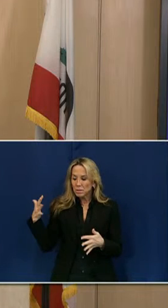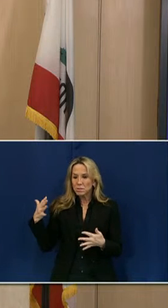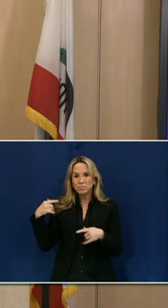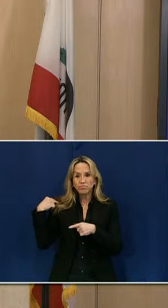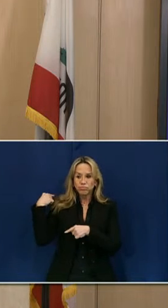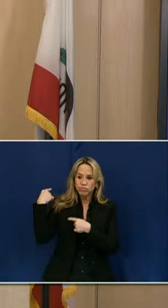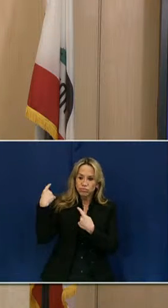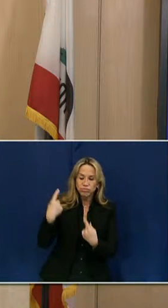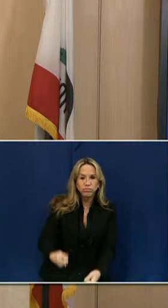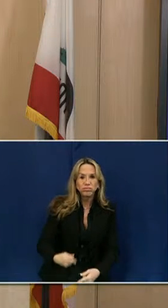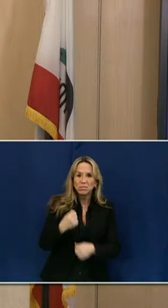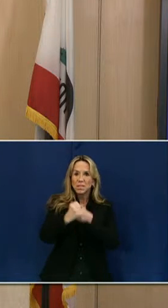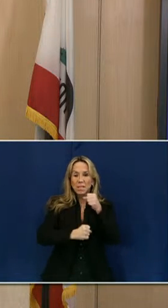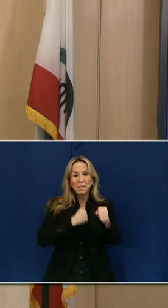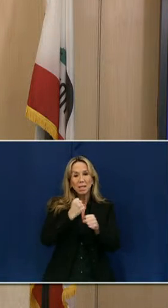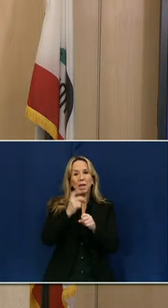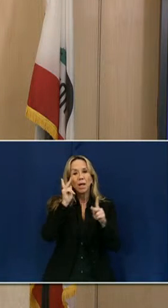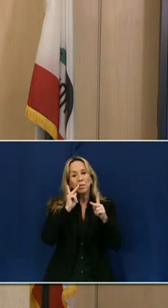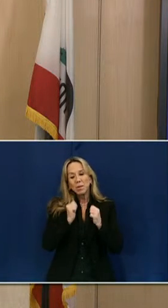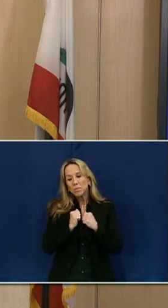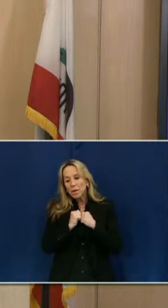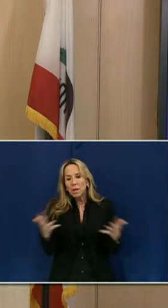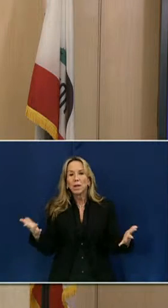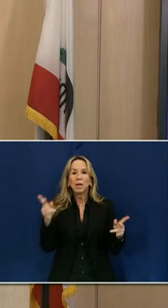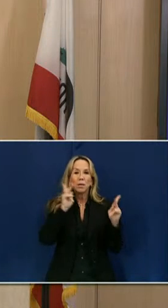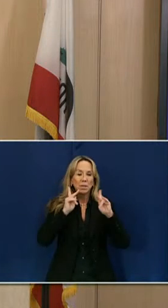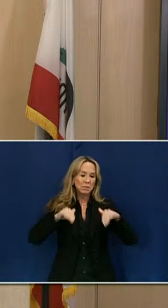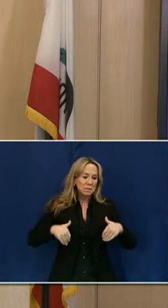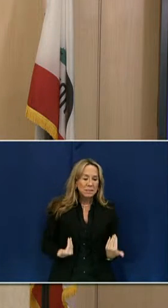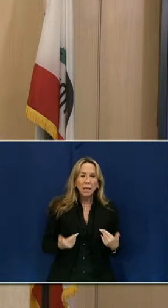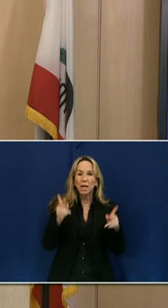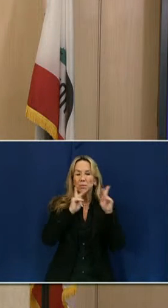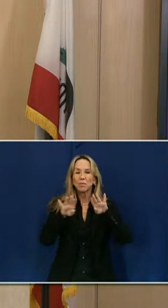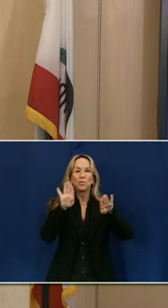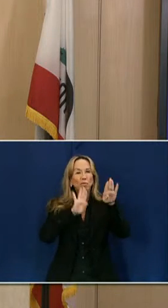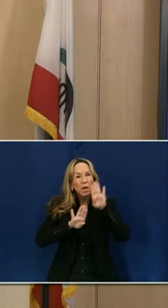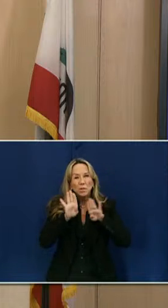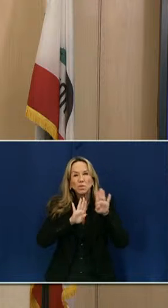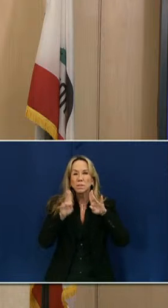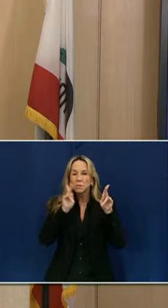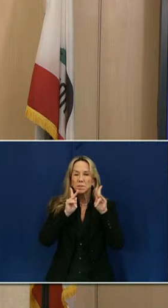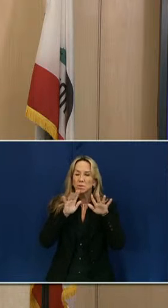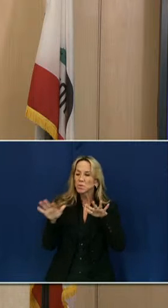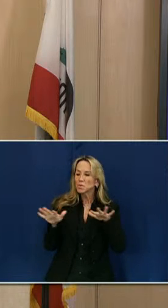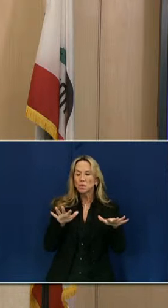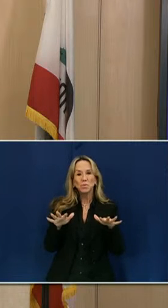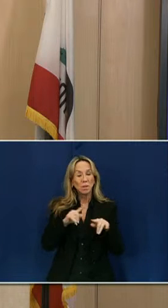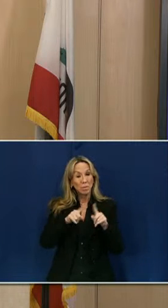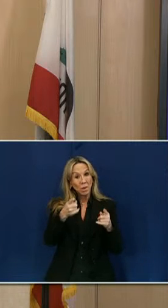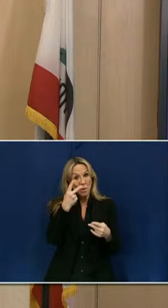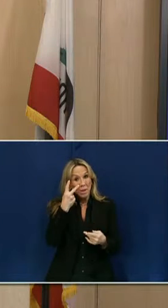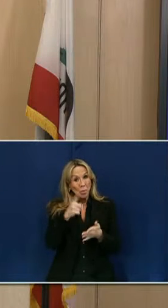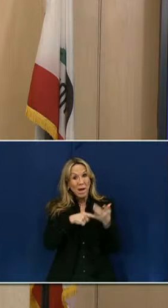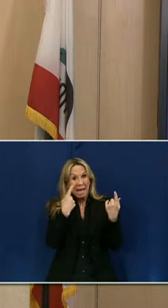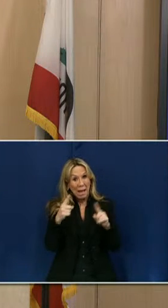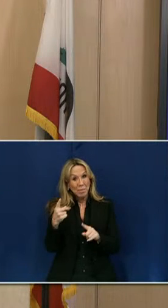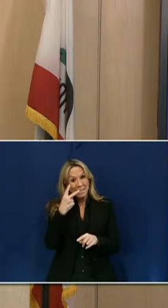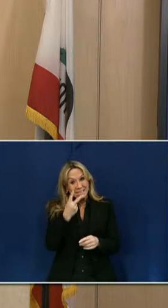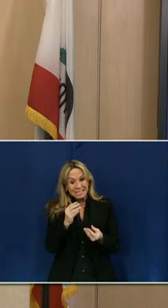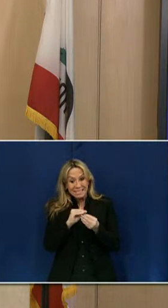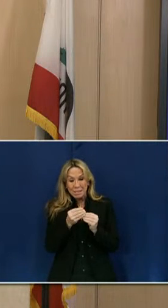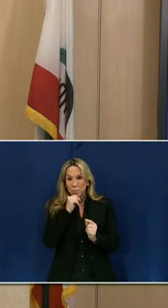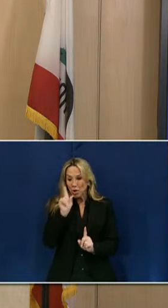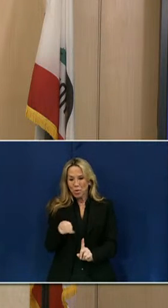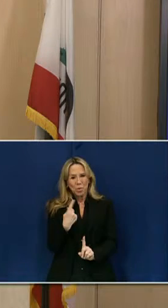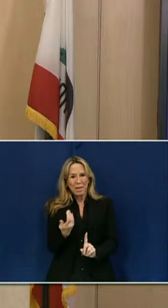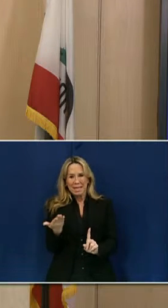know folks are tired. There's fatigue, there's frustration, there's divisions within our community. But we see what is happening to our numbers, not just here,